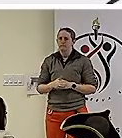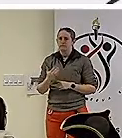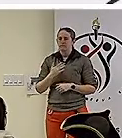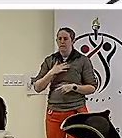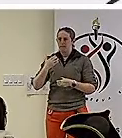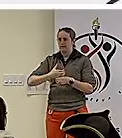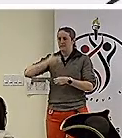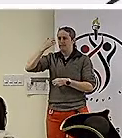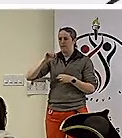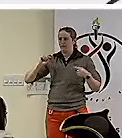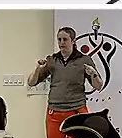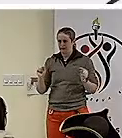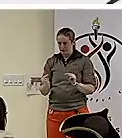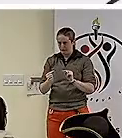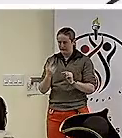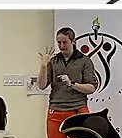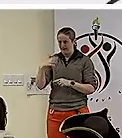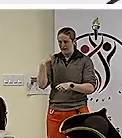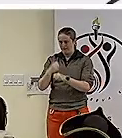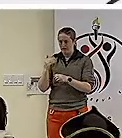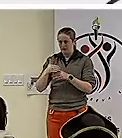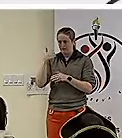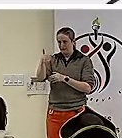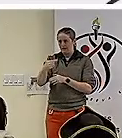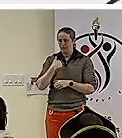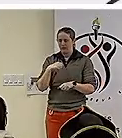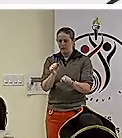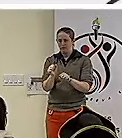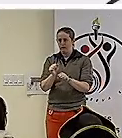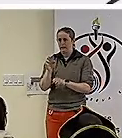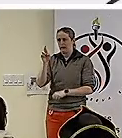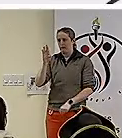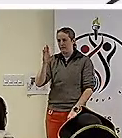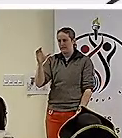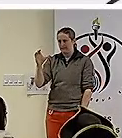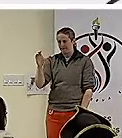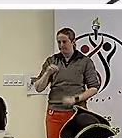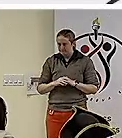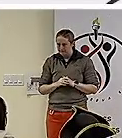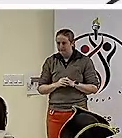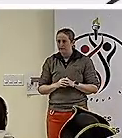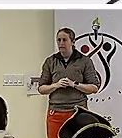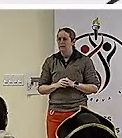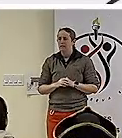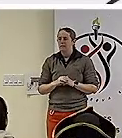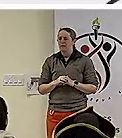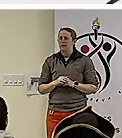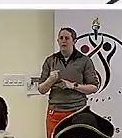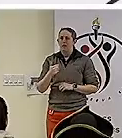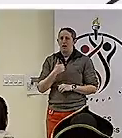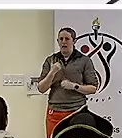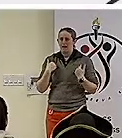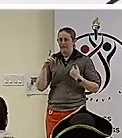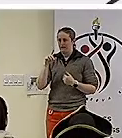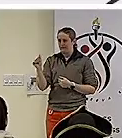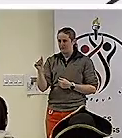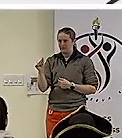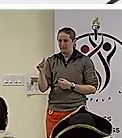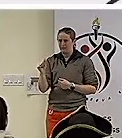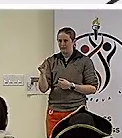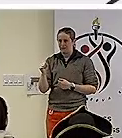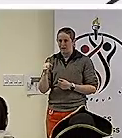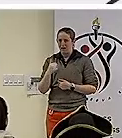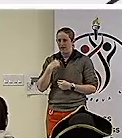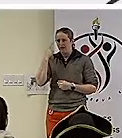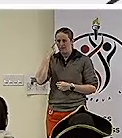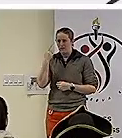cord injury, I began to work for the Royal Bank of Canada. As a person with a disability, I felt I wanted to find work where I could